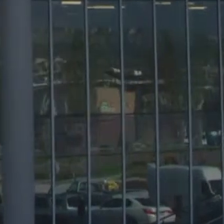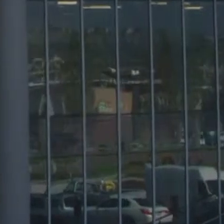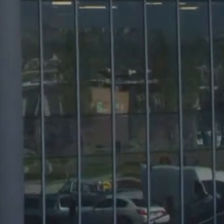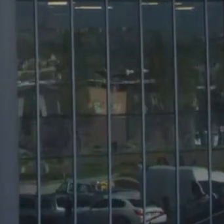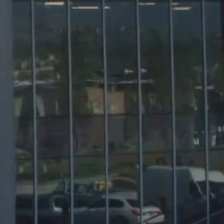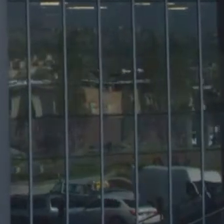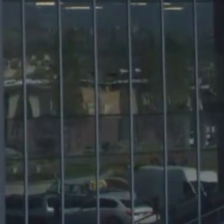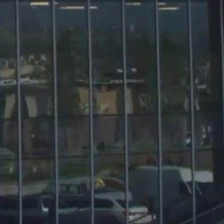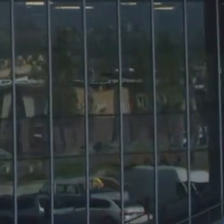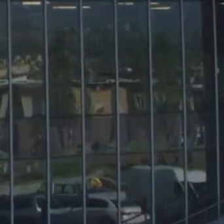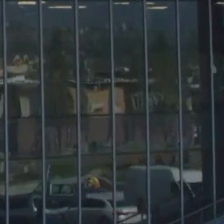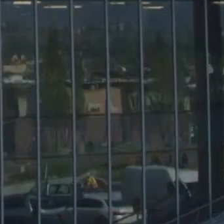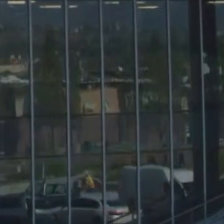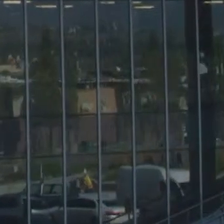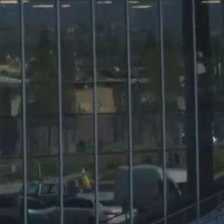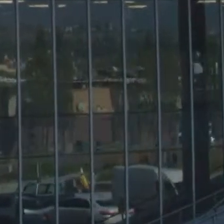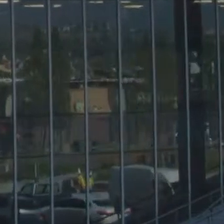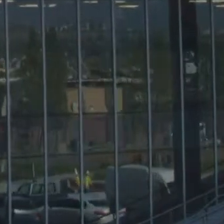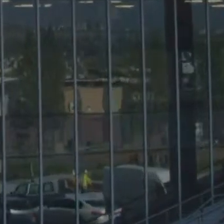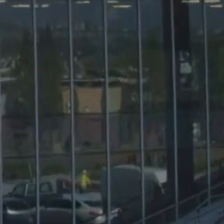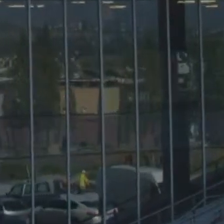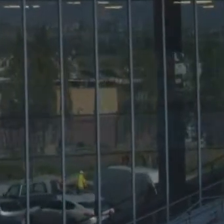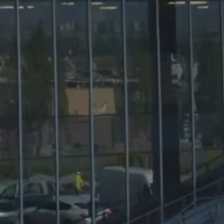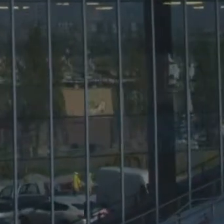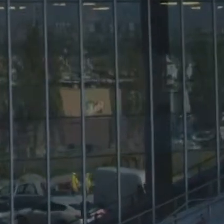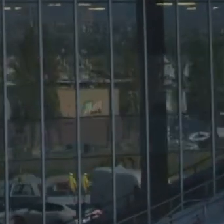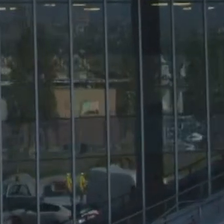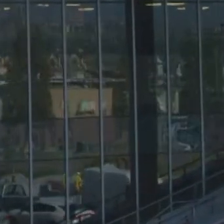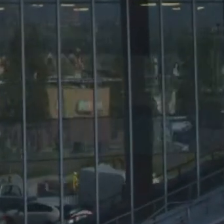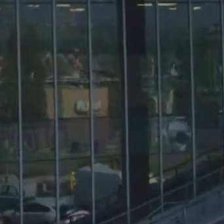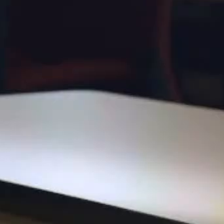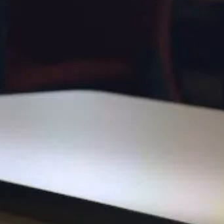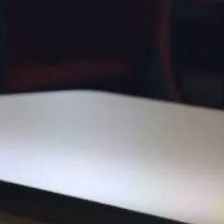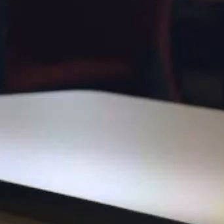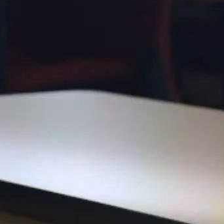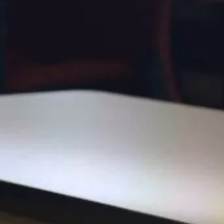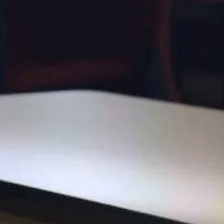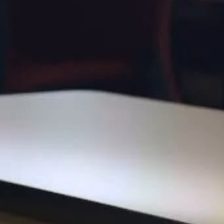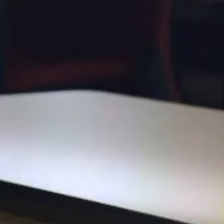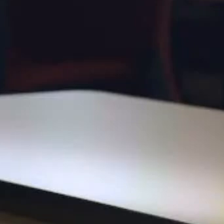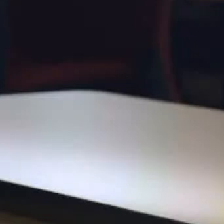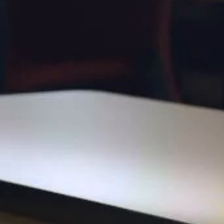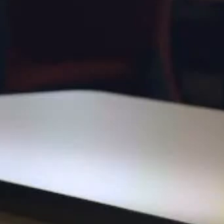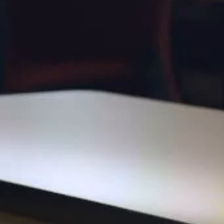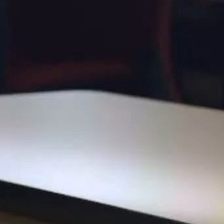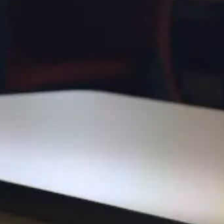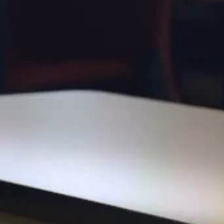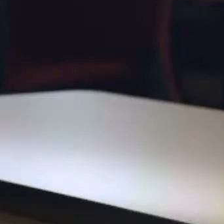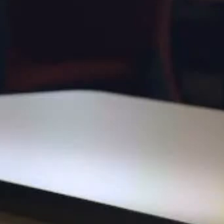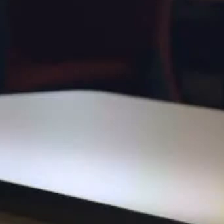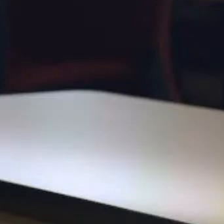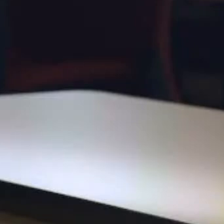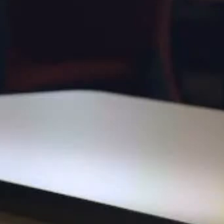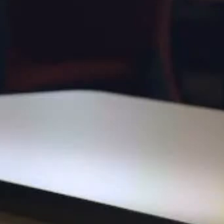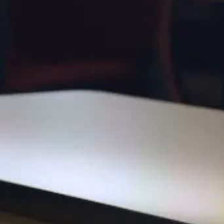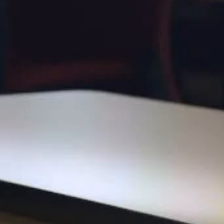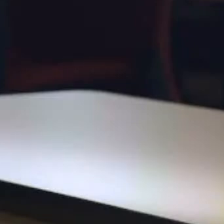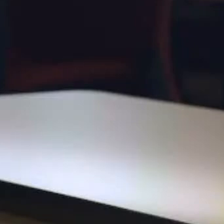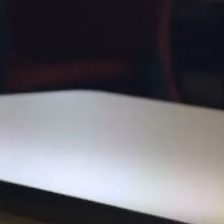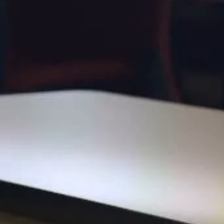Hybl himself has been advisor to presidents. He's elected to the Colorado Business Hall of